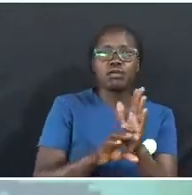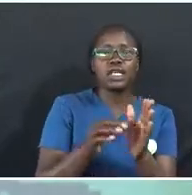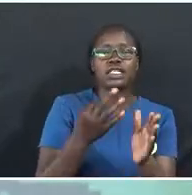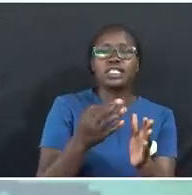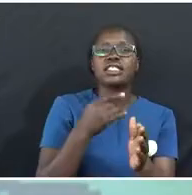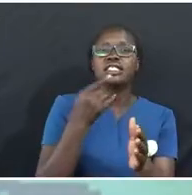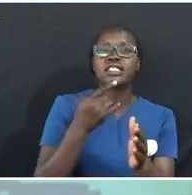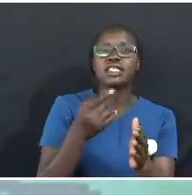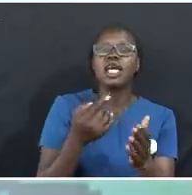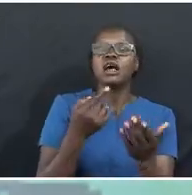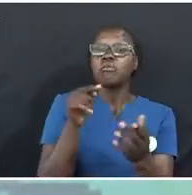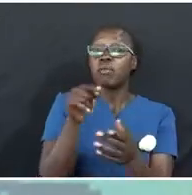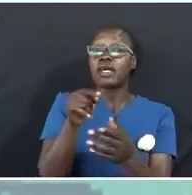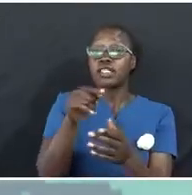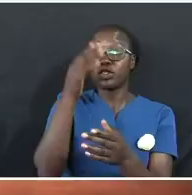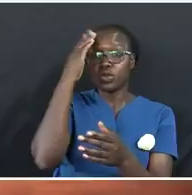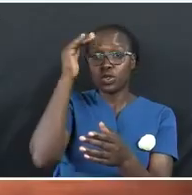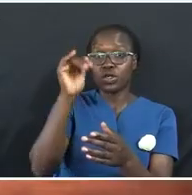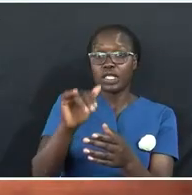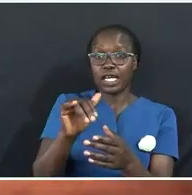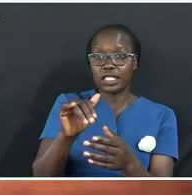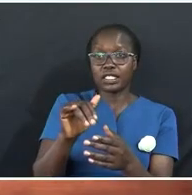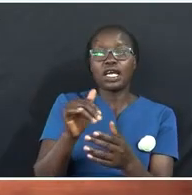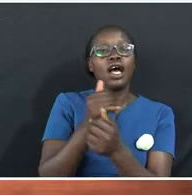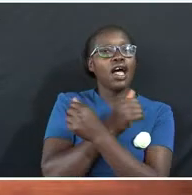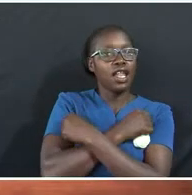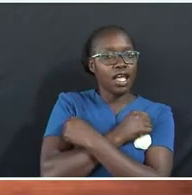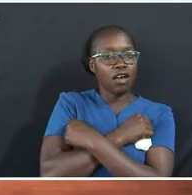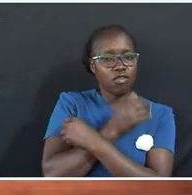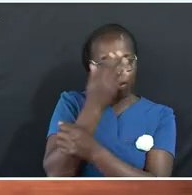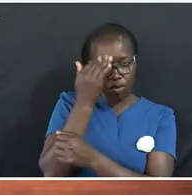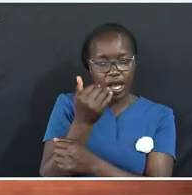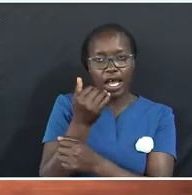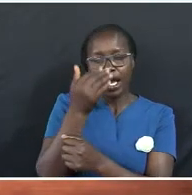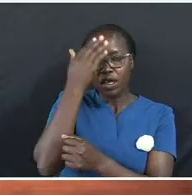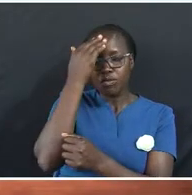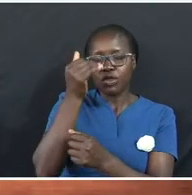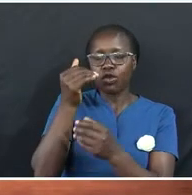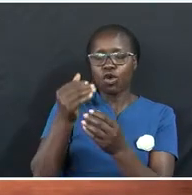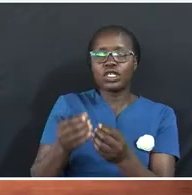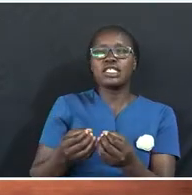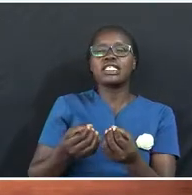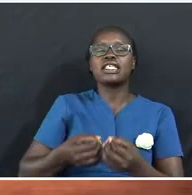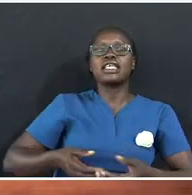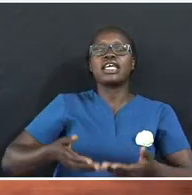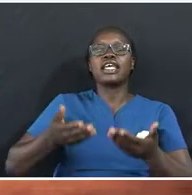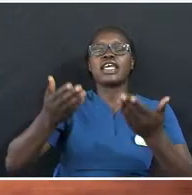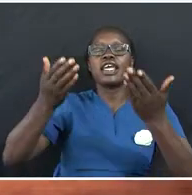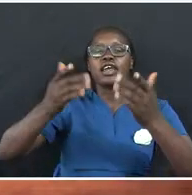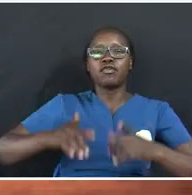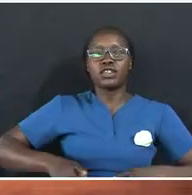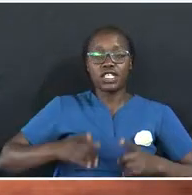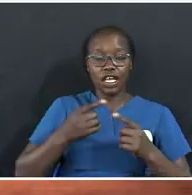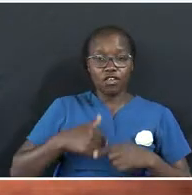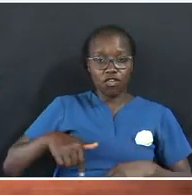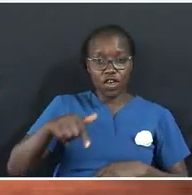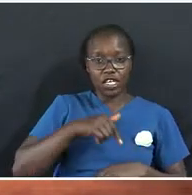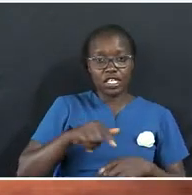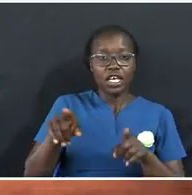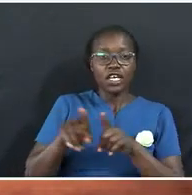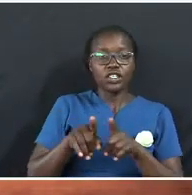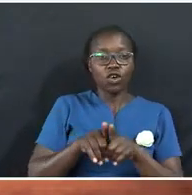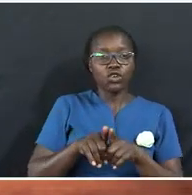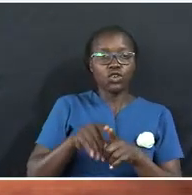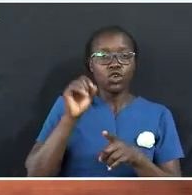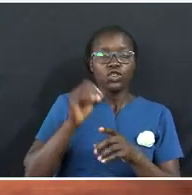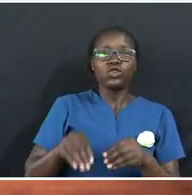does it say? By this we know love, because he laid down his life for us, and we also ought to